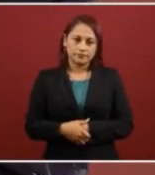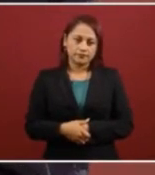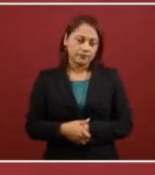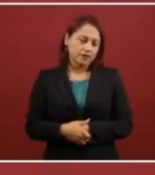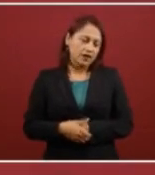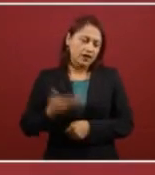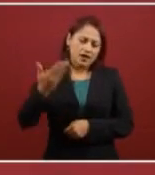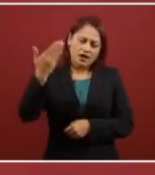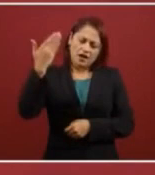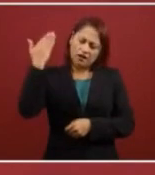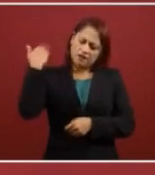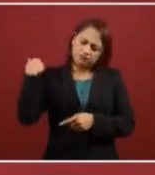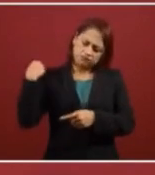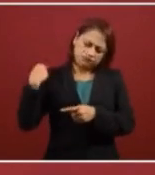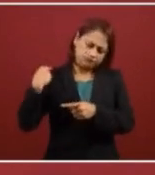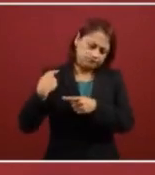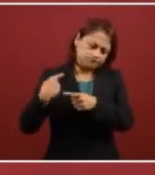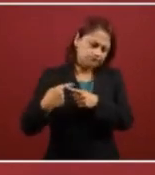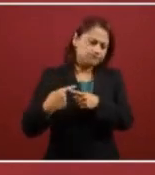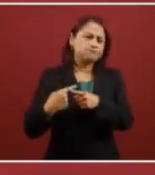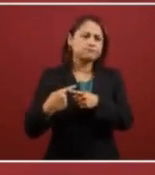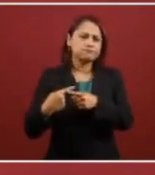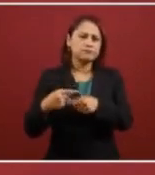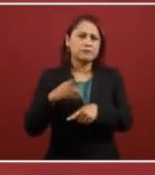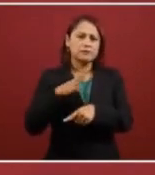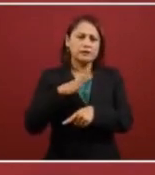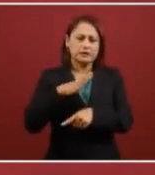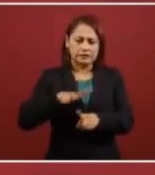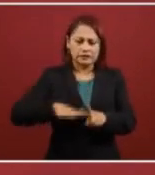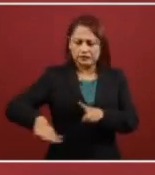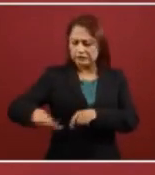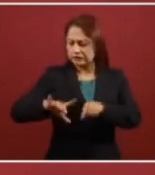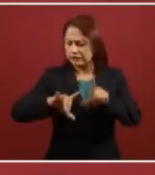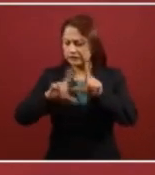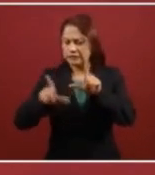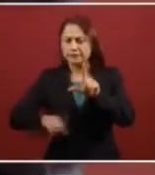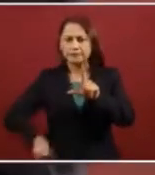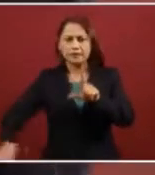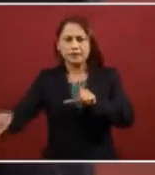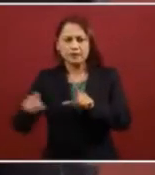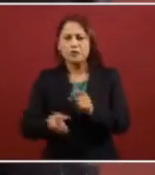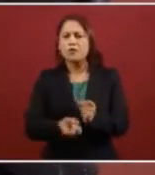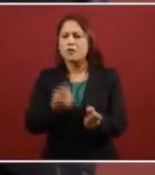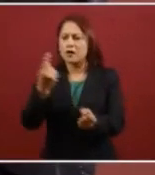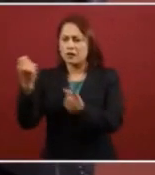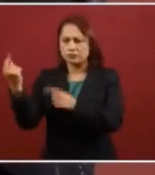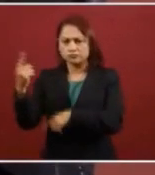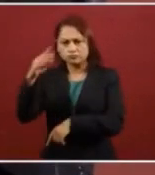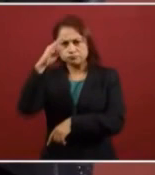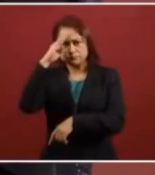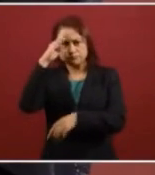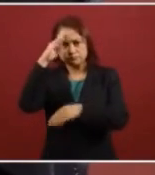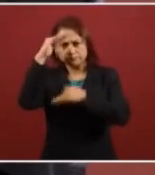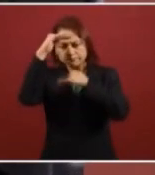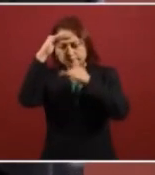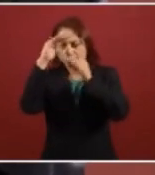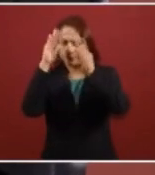el pensamiento conservador existed en el país. This conservative thinking siempre in the country.